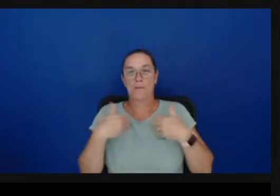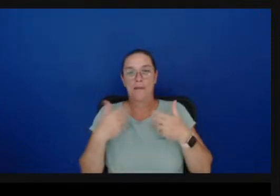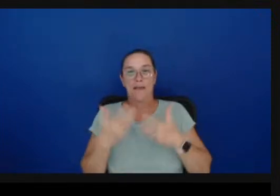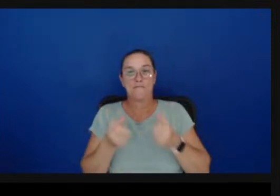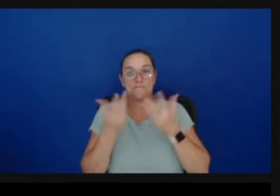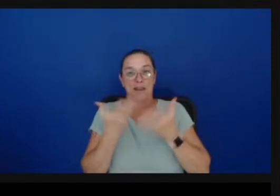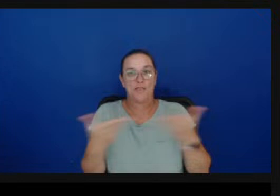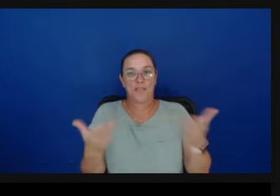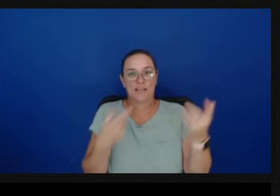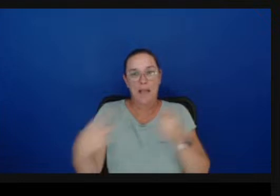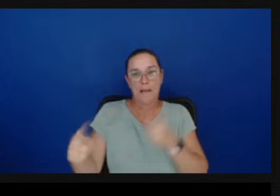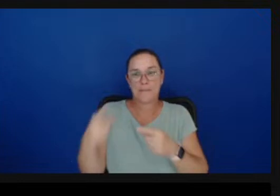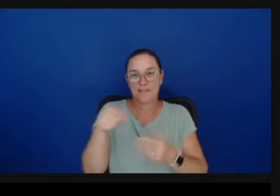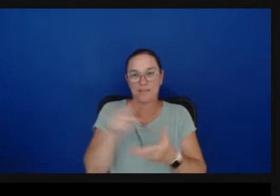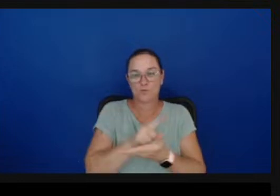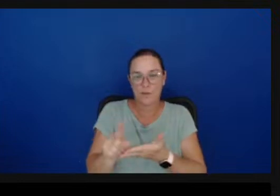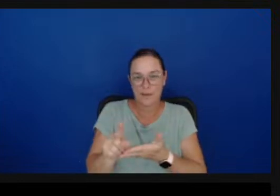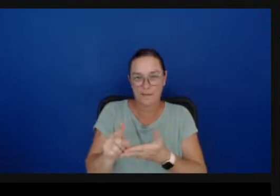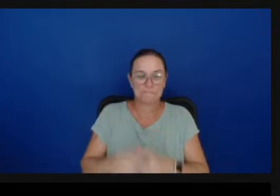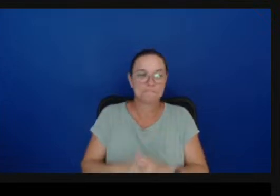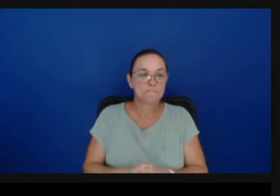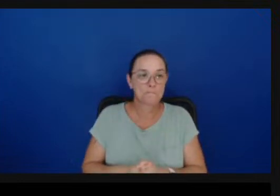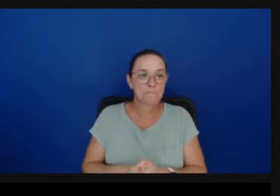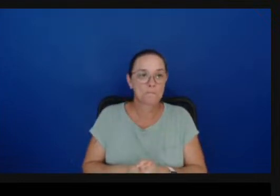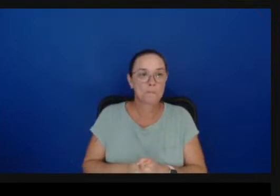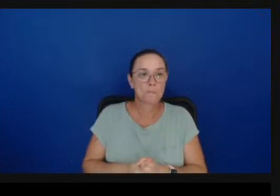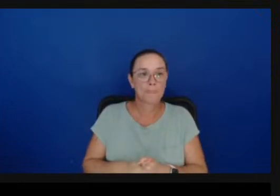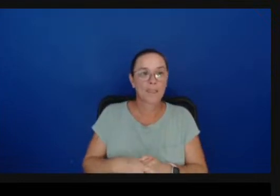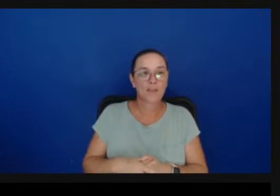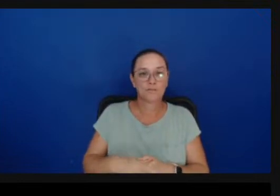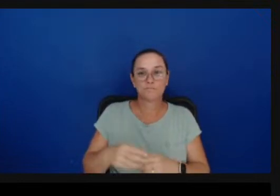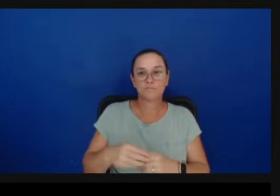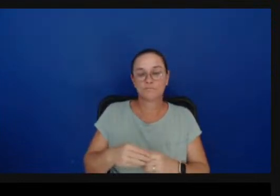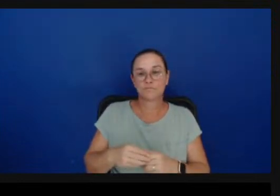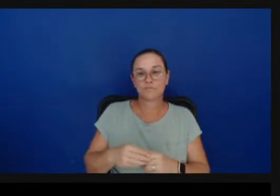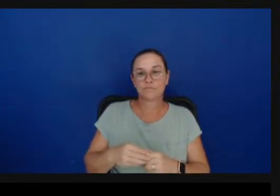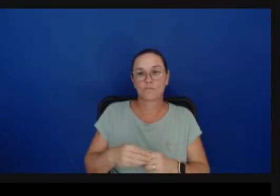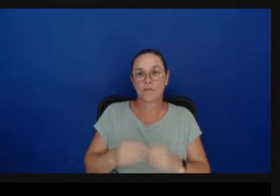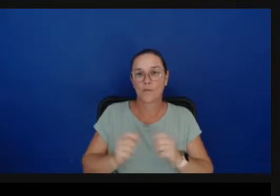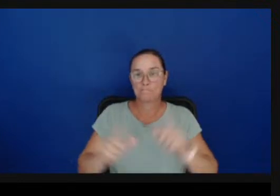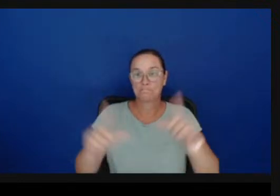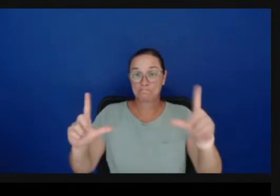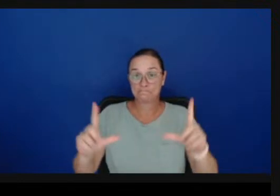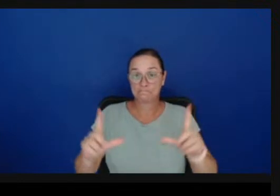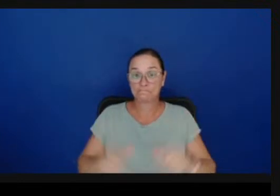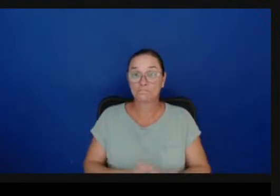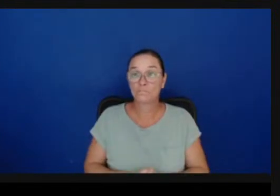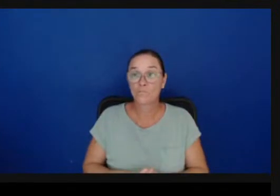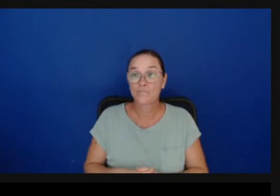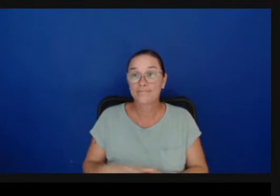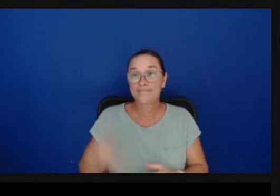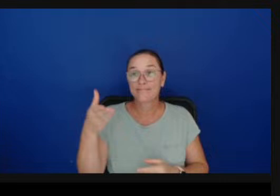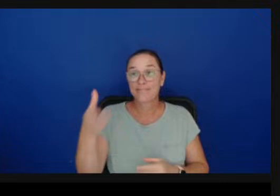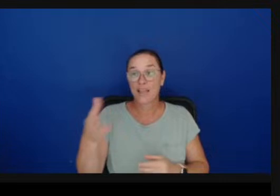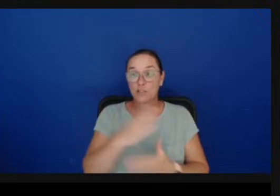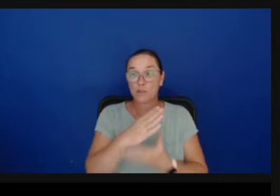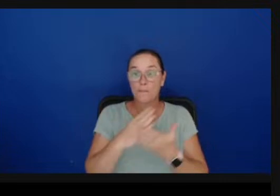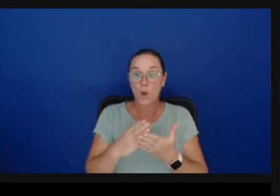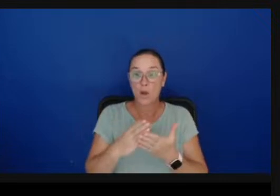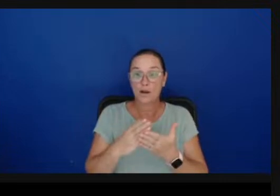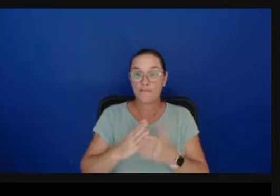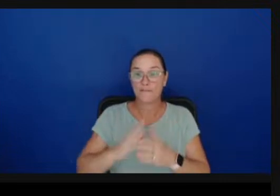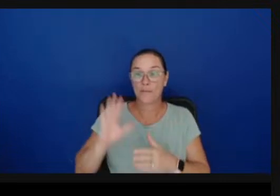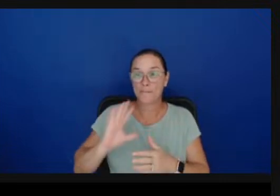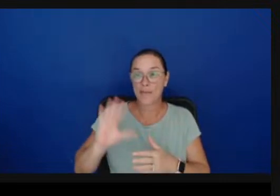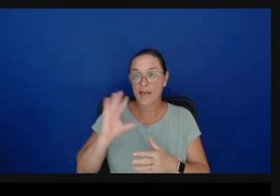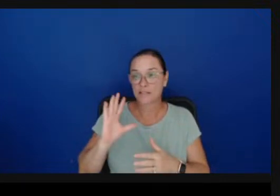this week. You can see the pictures. Let me get it up here on the screen. There we go. That is part of the past, or